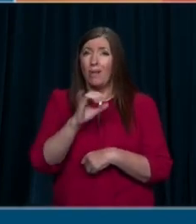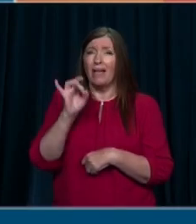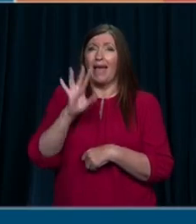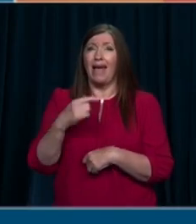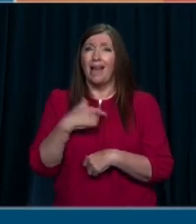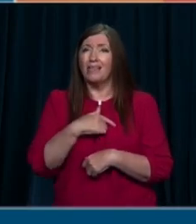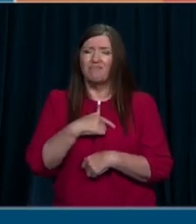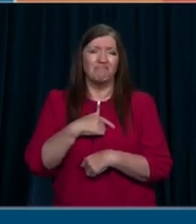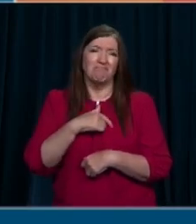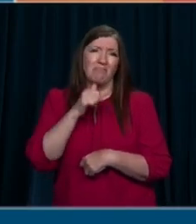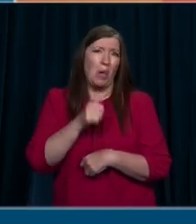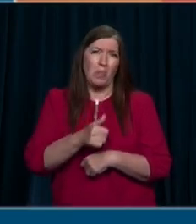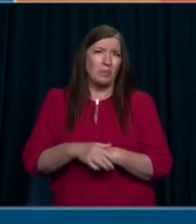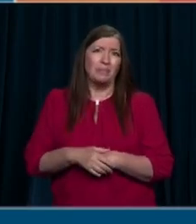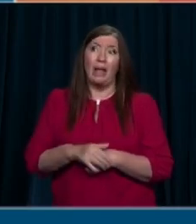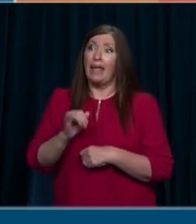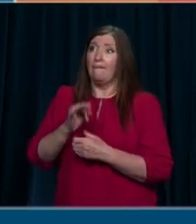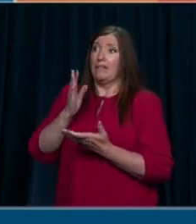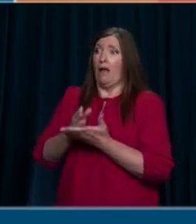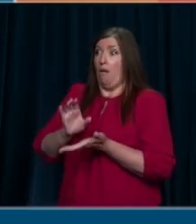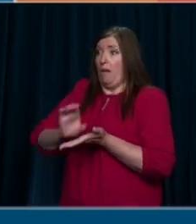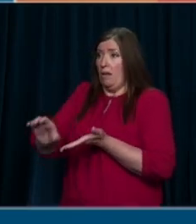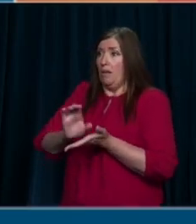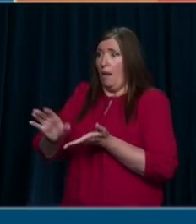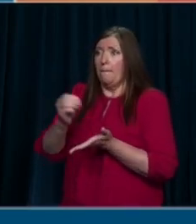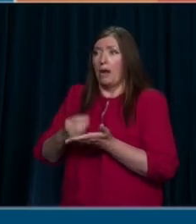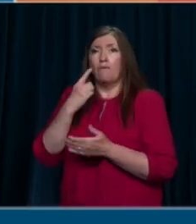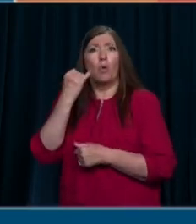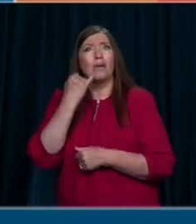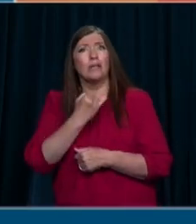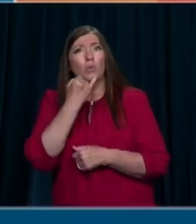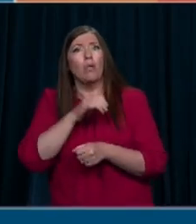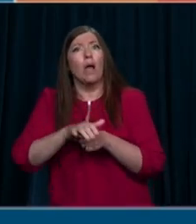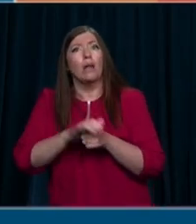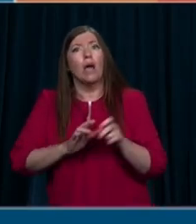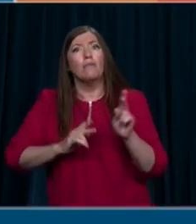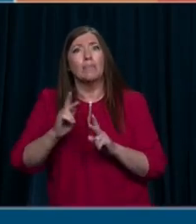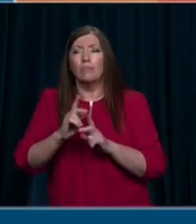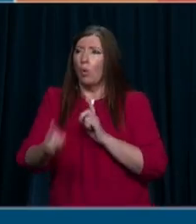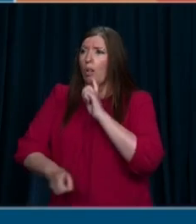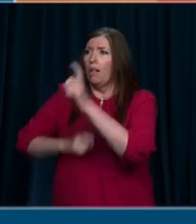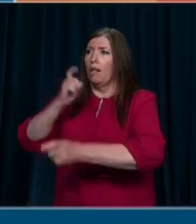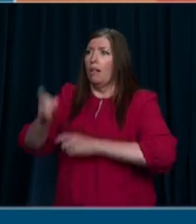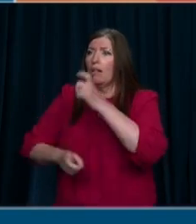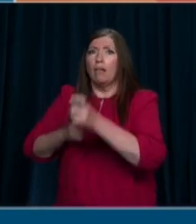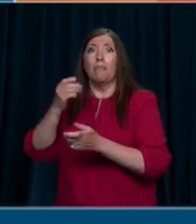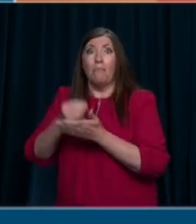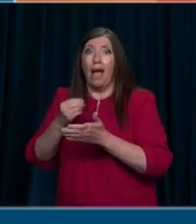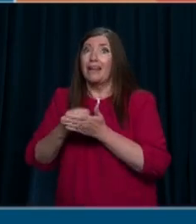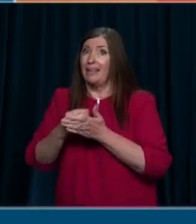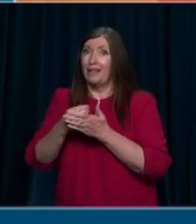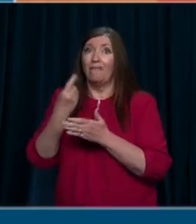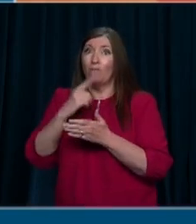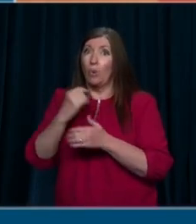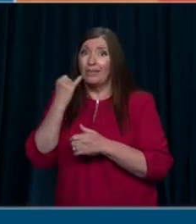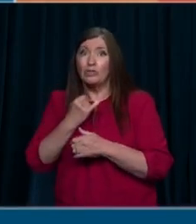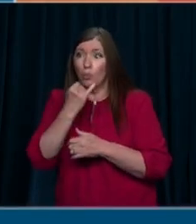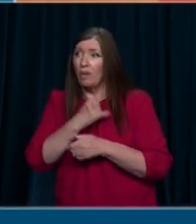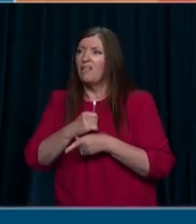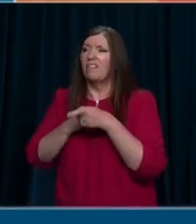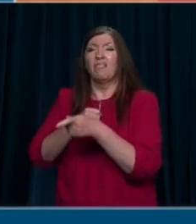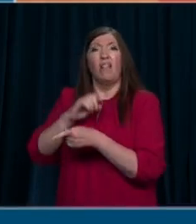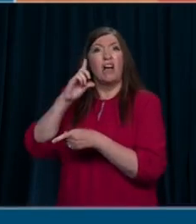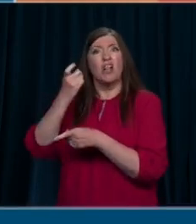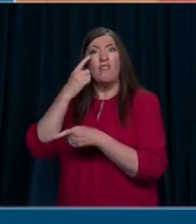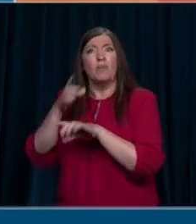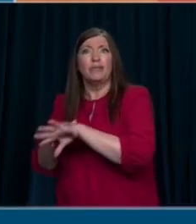if we did stop sending money to Israel, there's enough people here who will send donations directly to Israel. And guess what? They'll get the government out of the